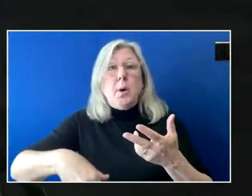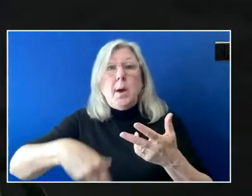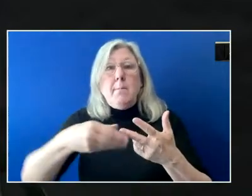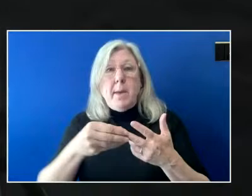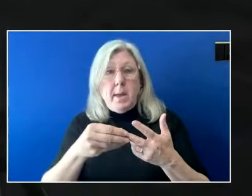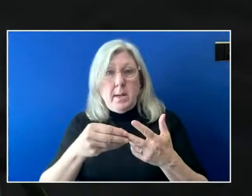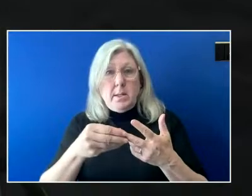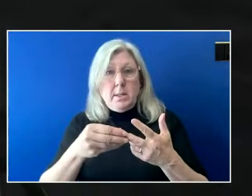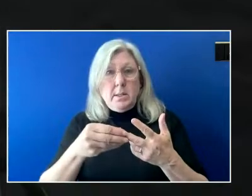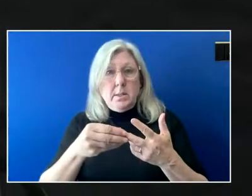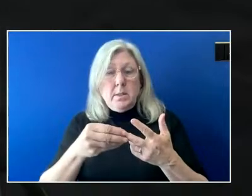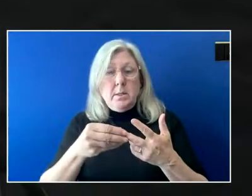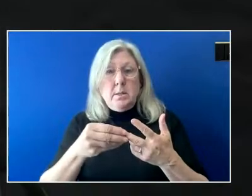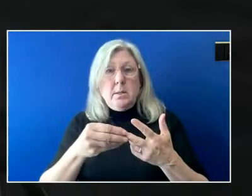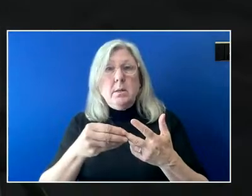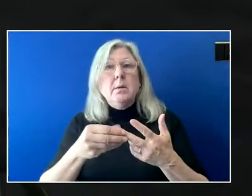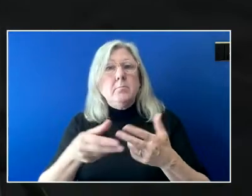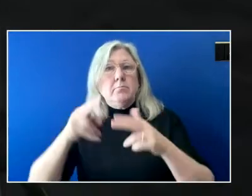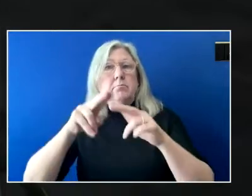to